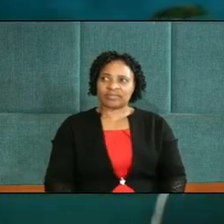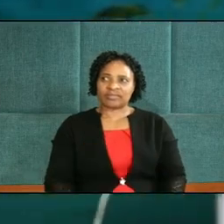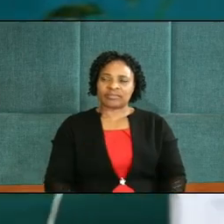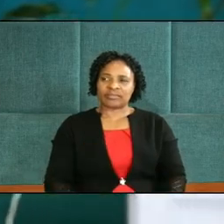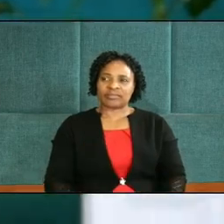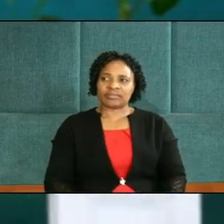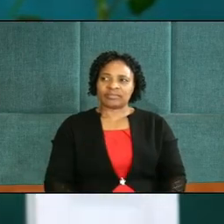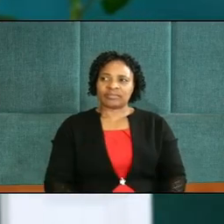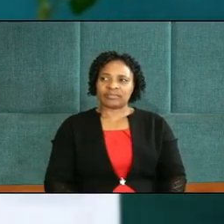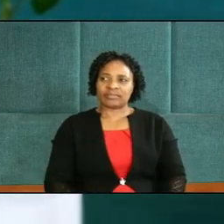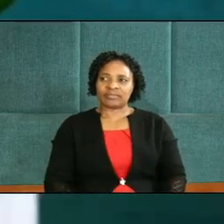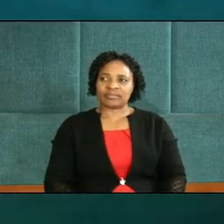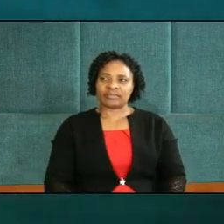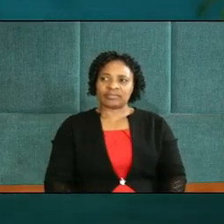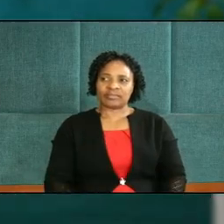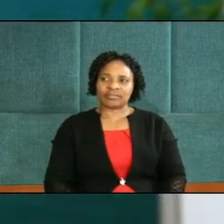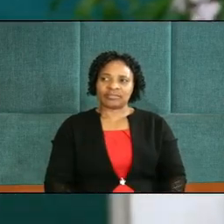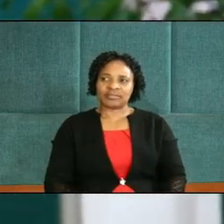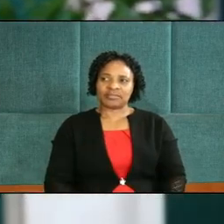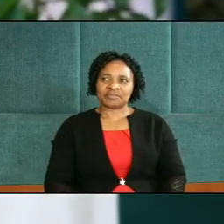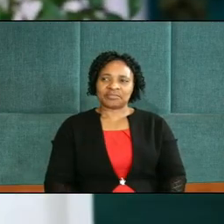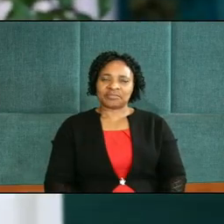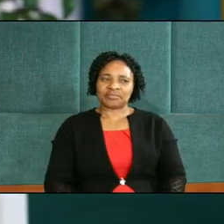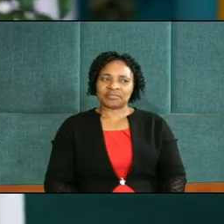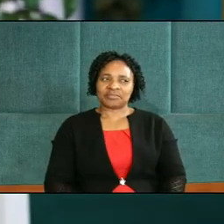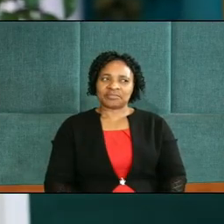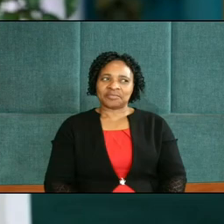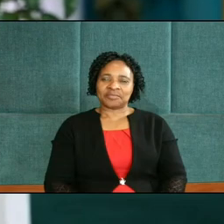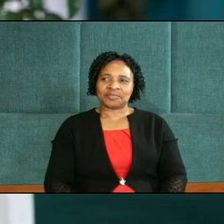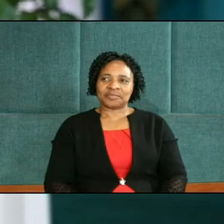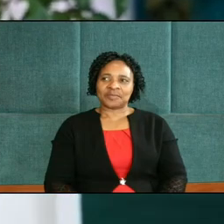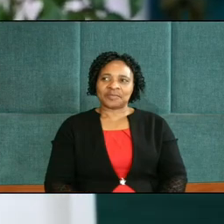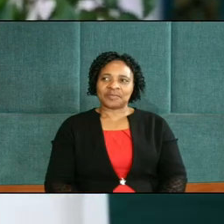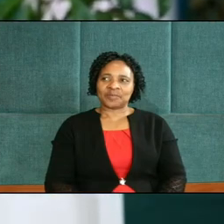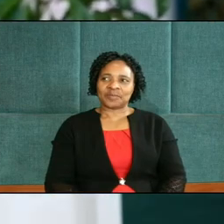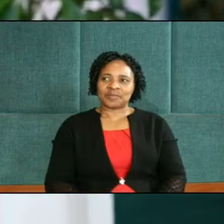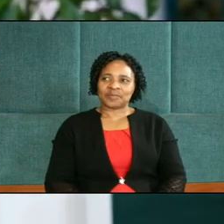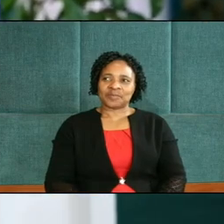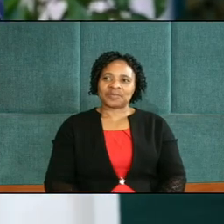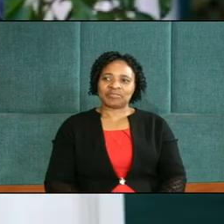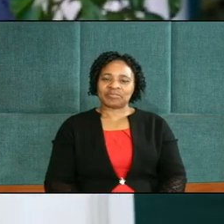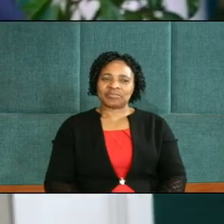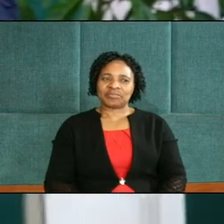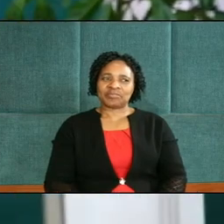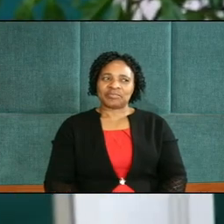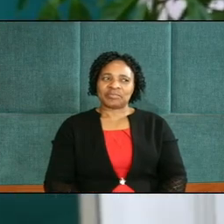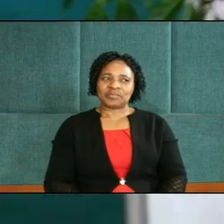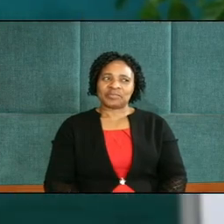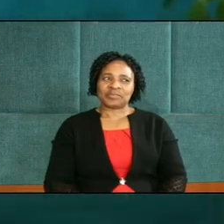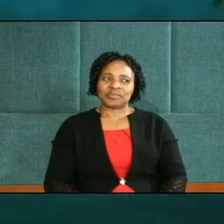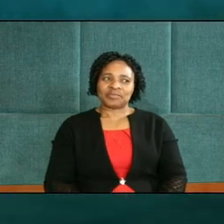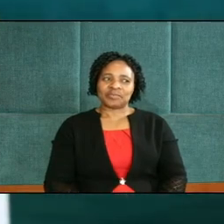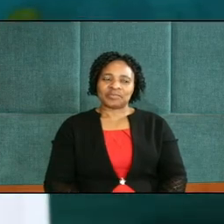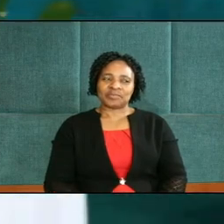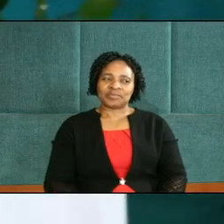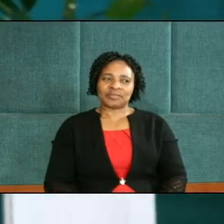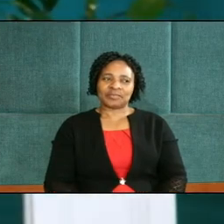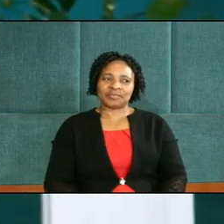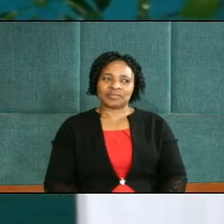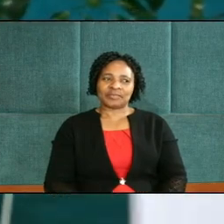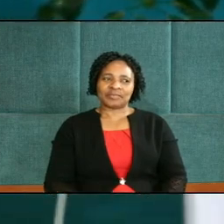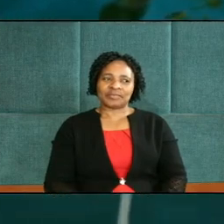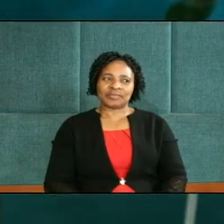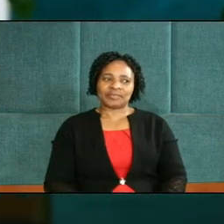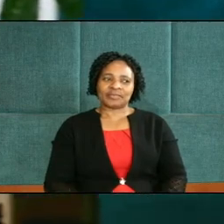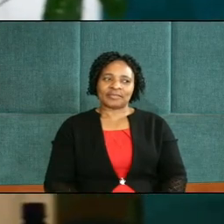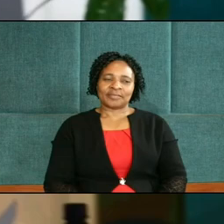happy. Just give me a little bit more volume on my monitors up here so I can hear myself. That would be great. A